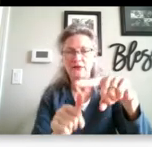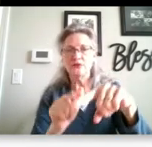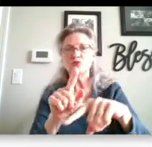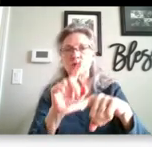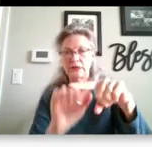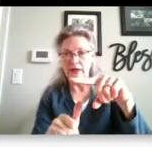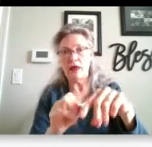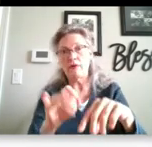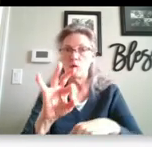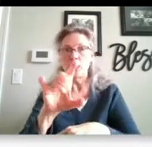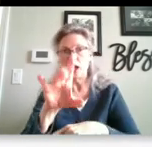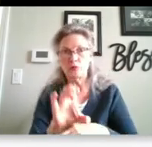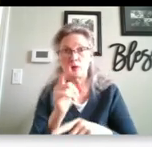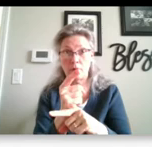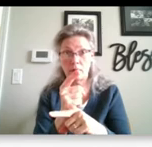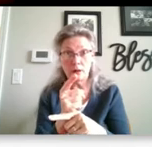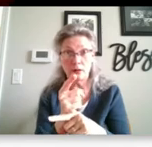right?